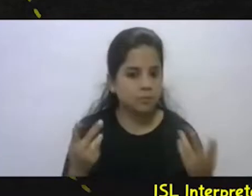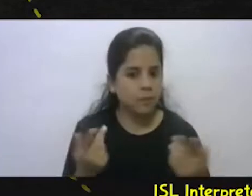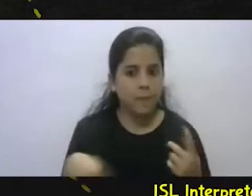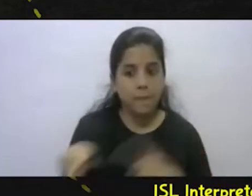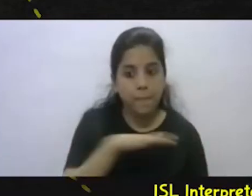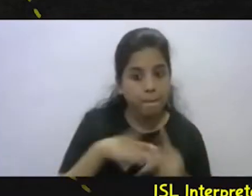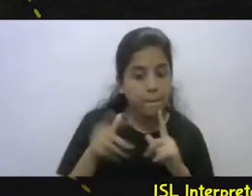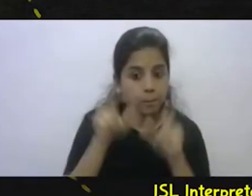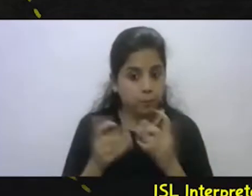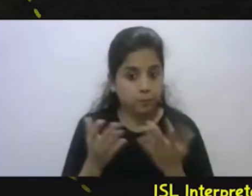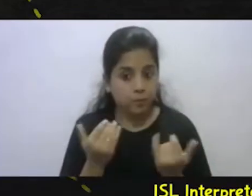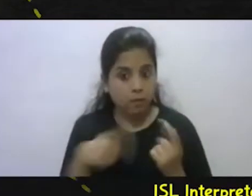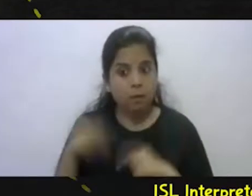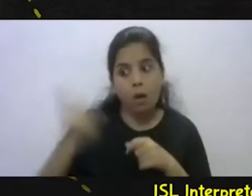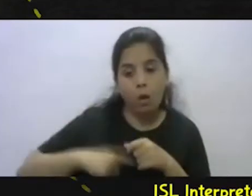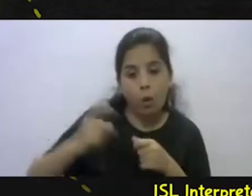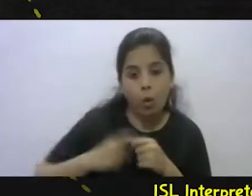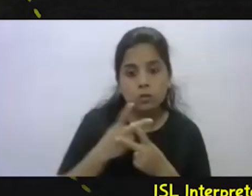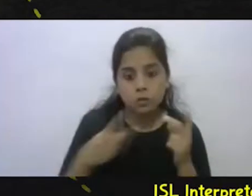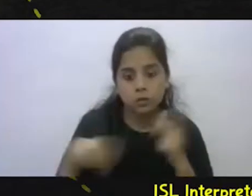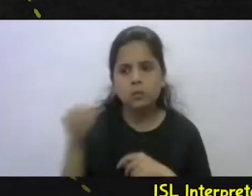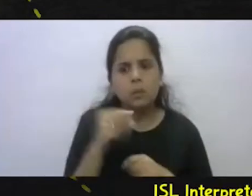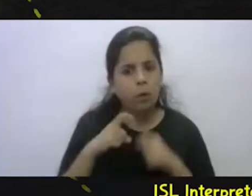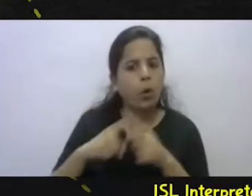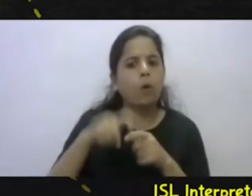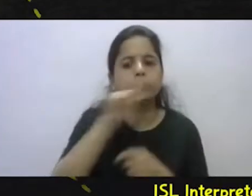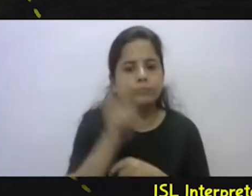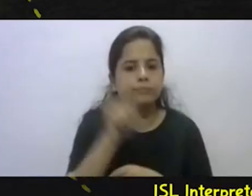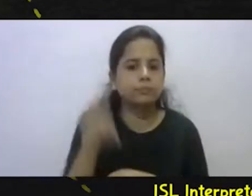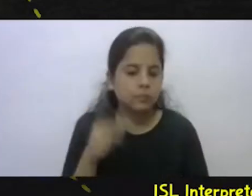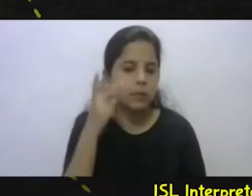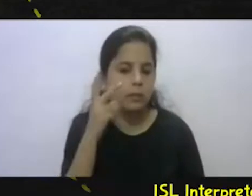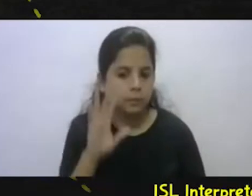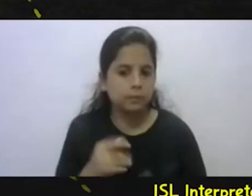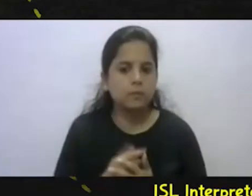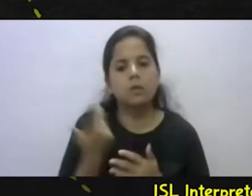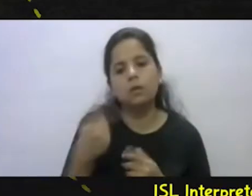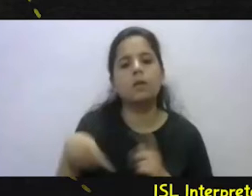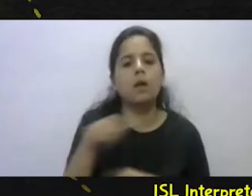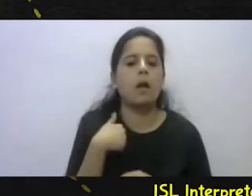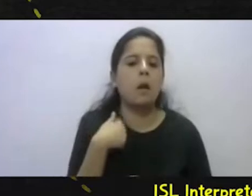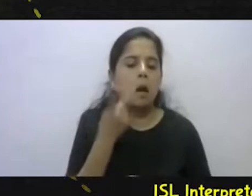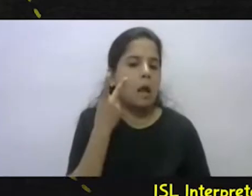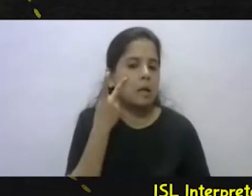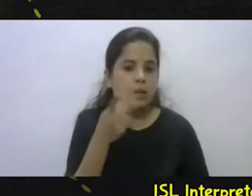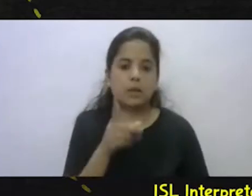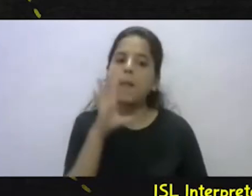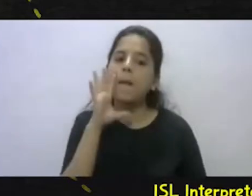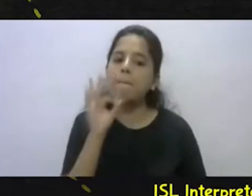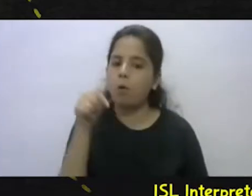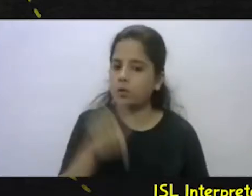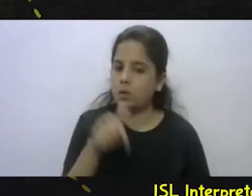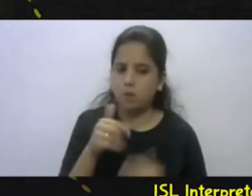space to be interrogating or asking some of these questions. So, I mean, Akhil Kang's work I find really, really important here,